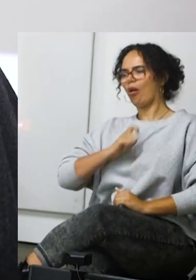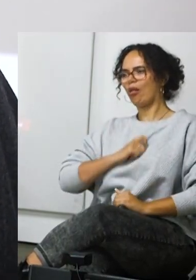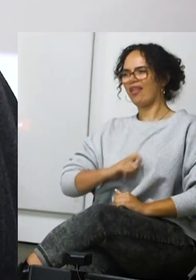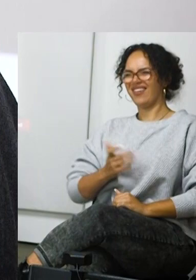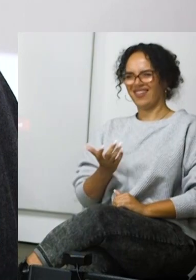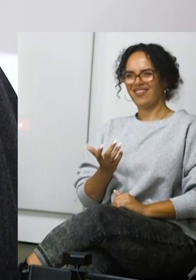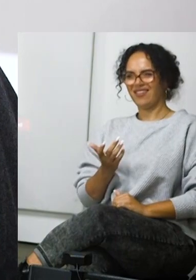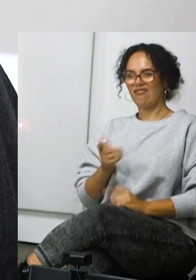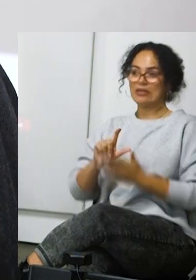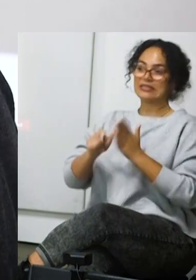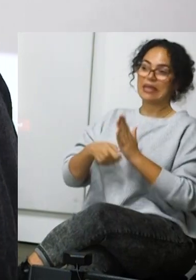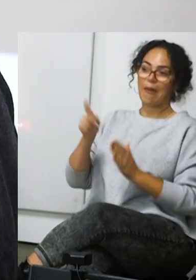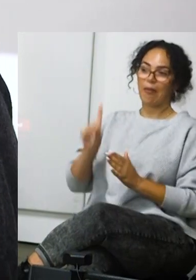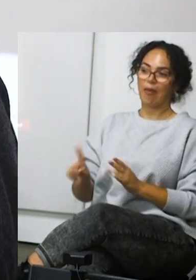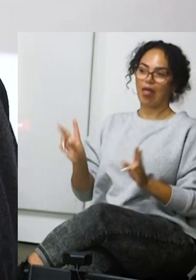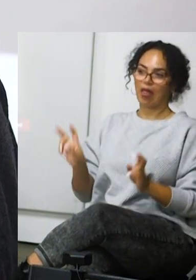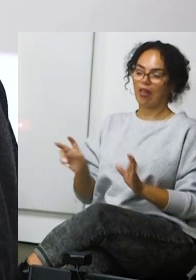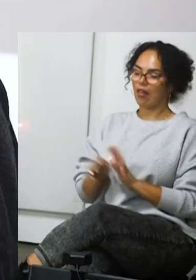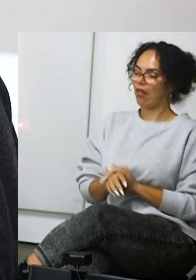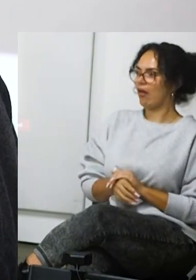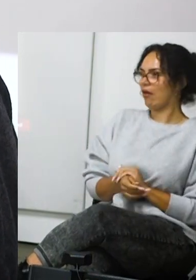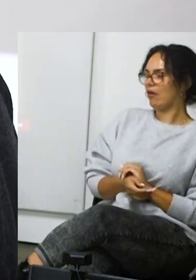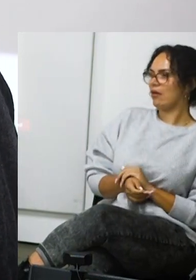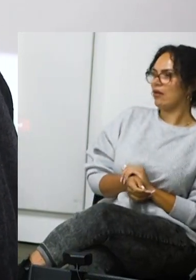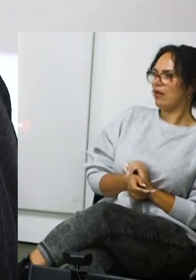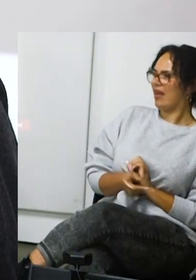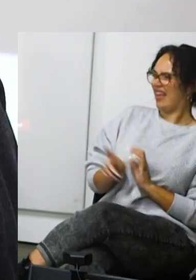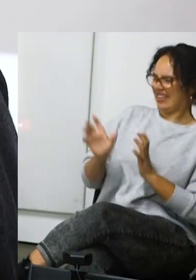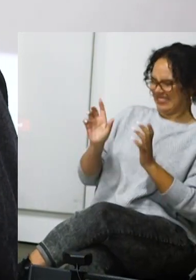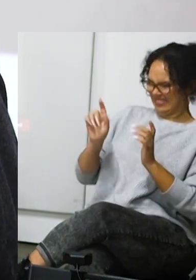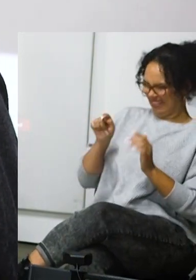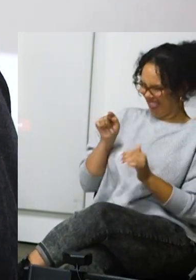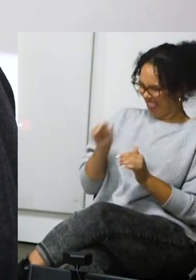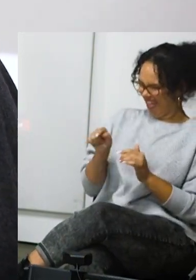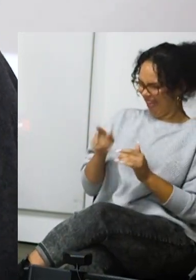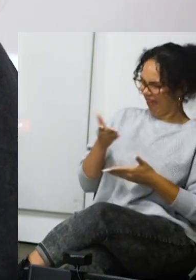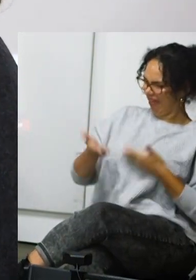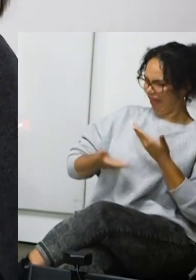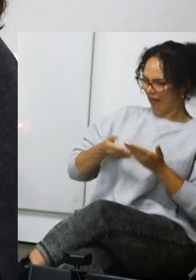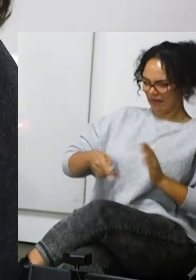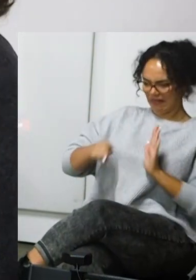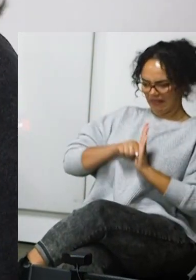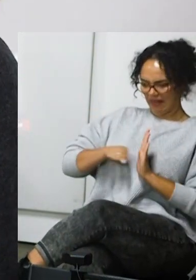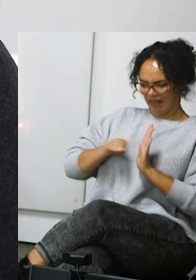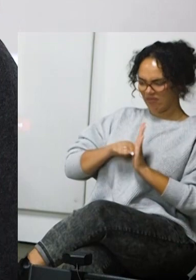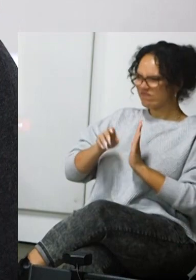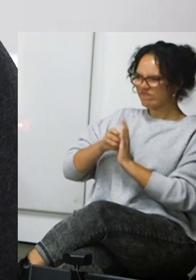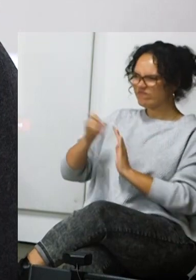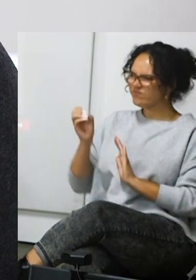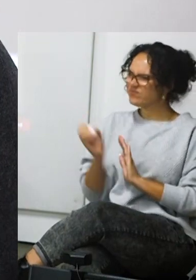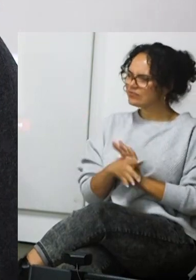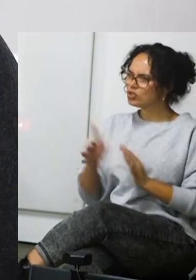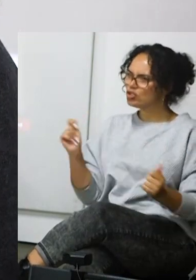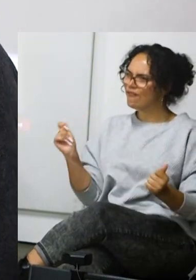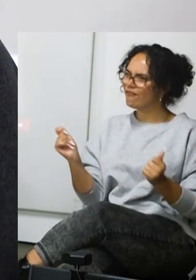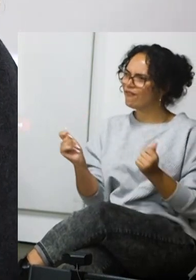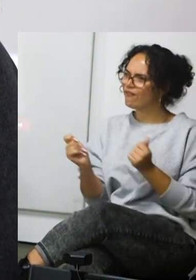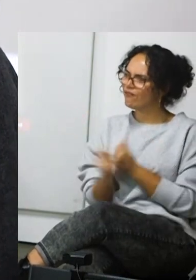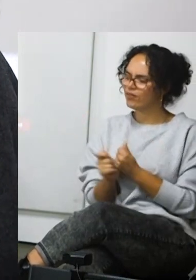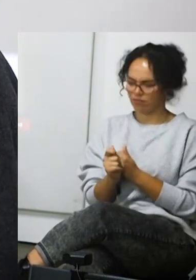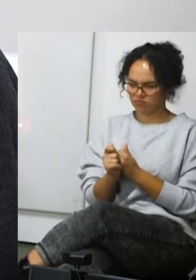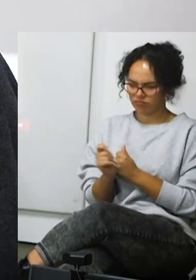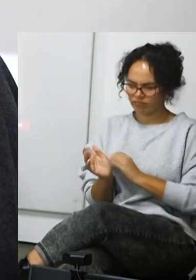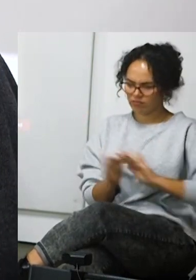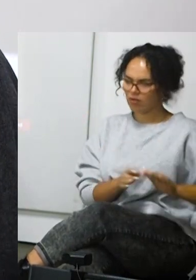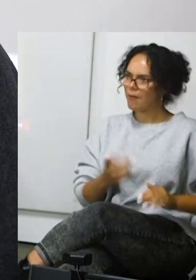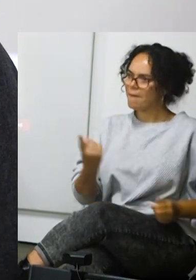of why shifting either the narrative or the aesthetic system that we tell our own